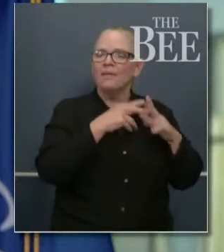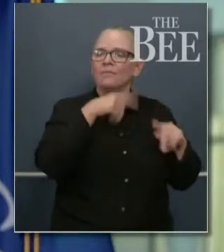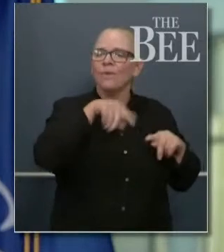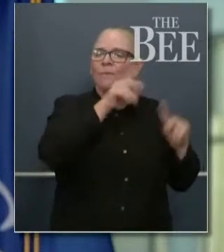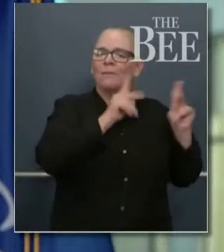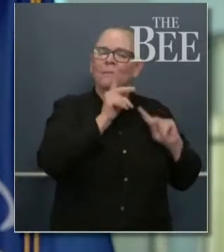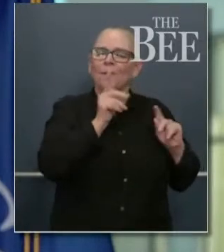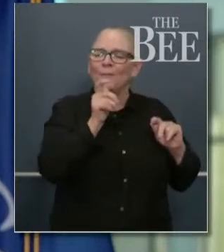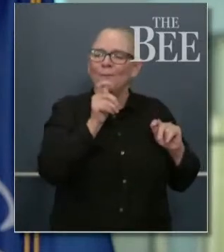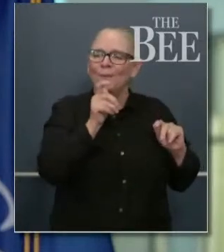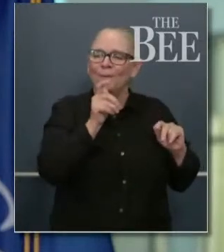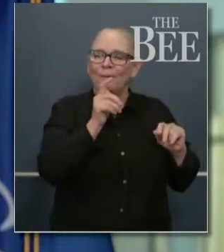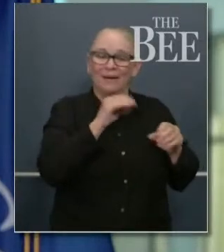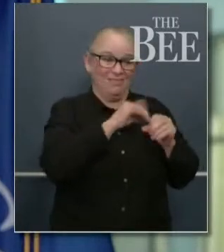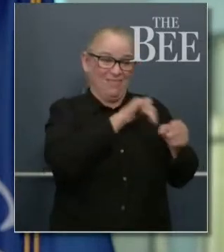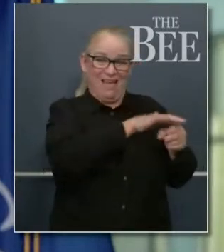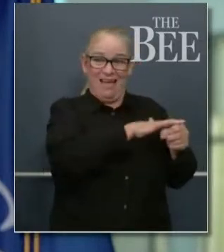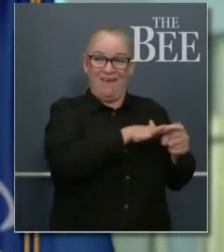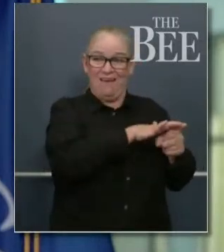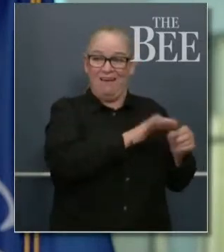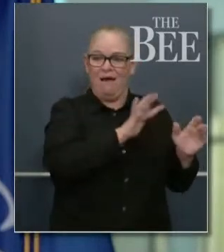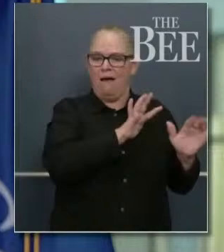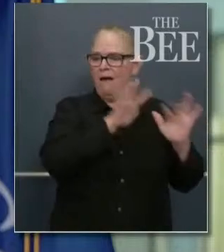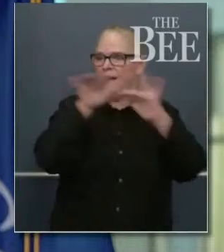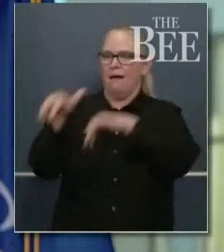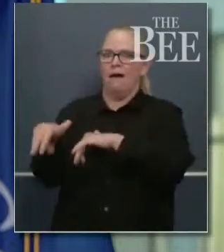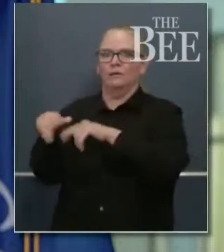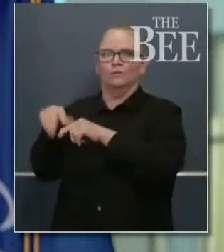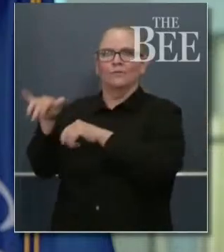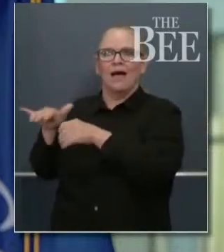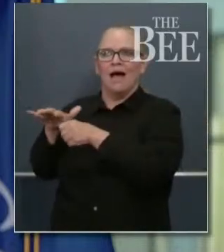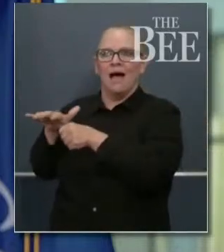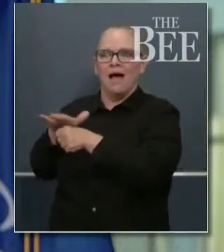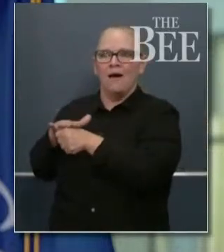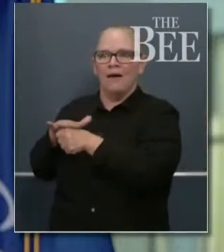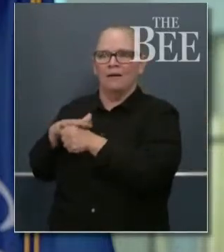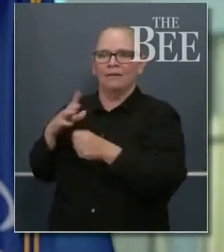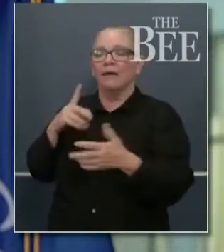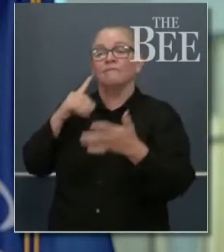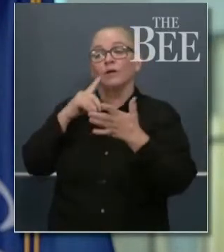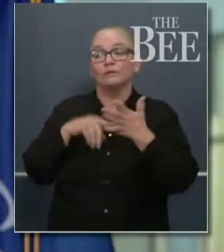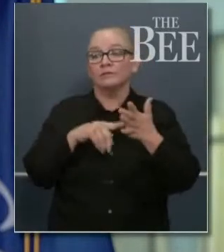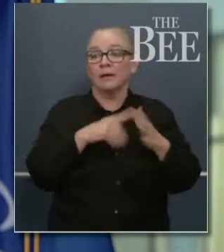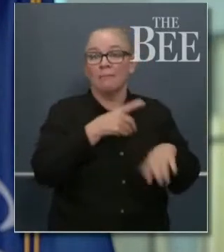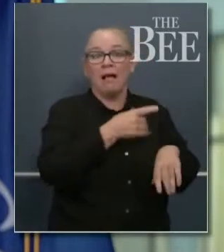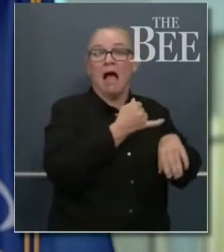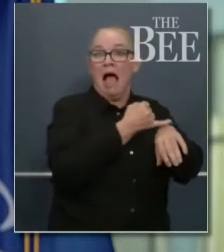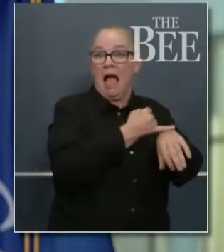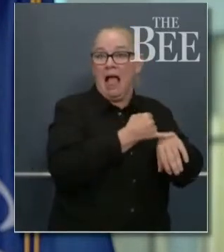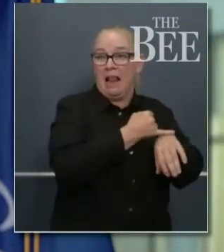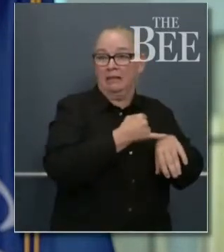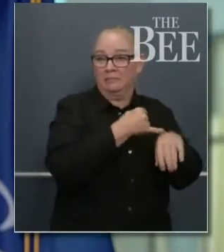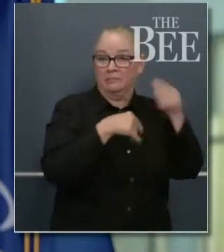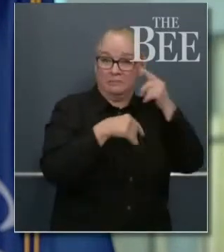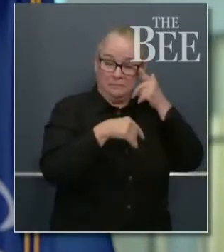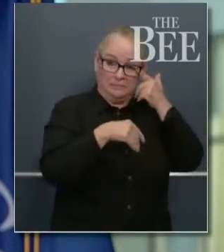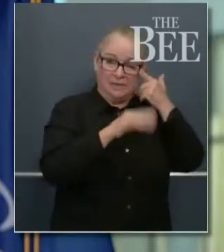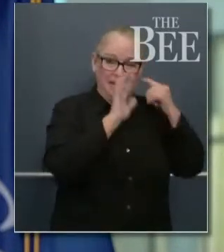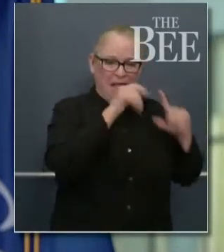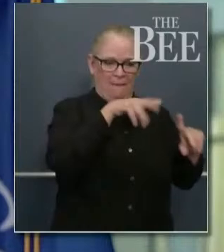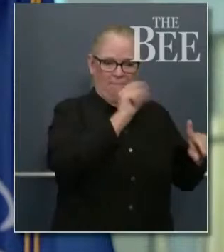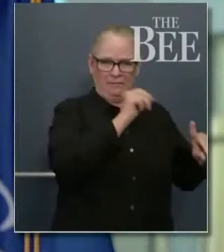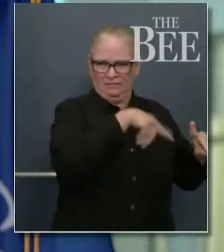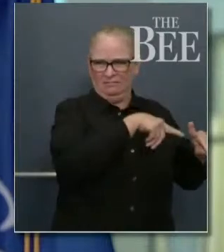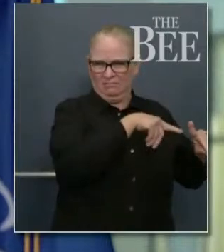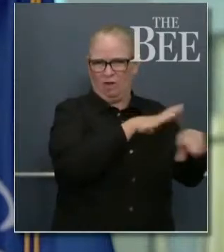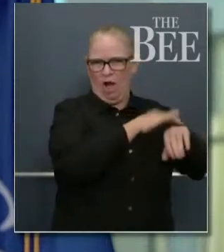as a consequence, you can't isolate as if it's on an island, a campus community that is part of the larger community. So the answer